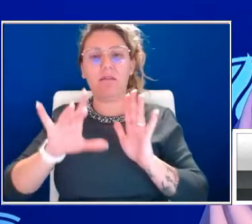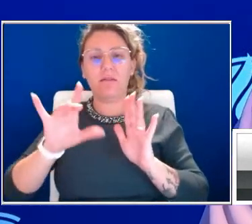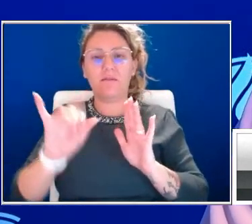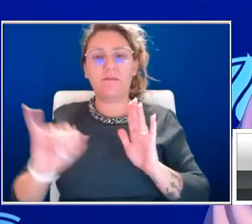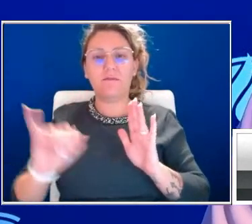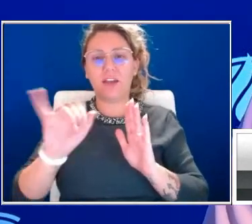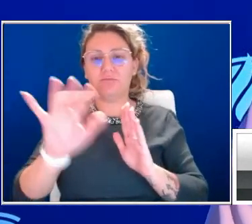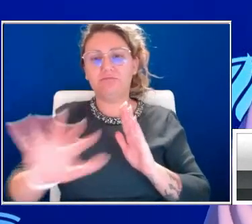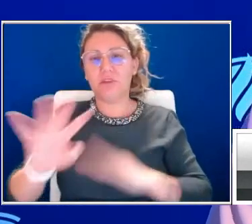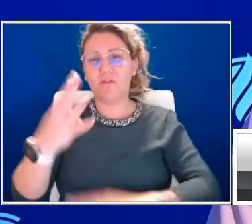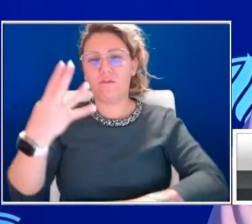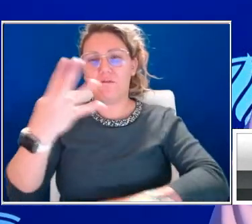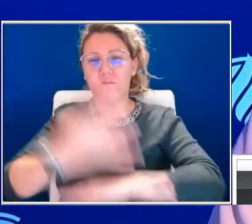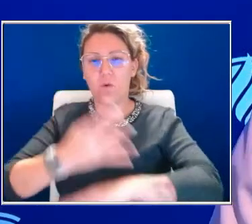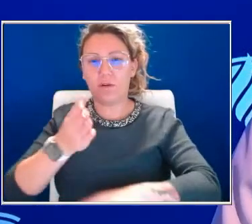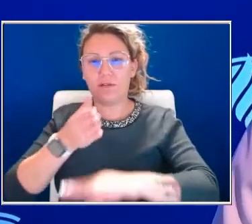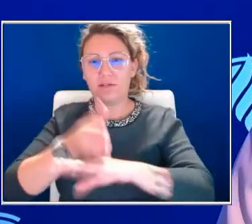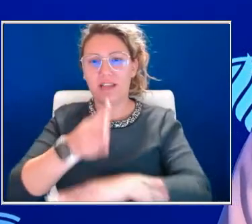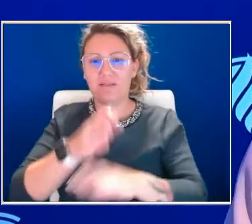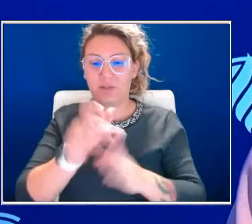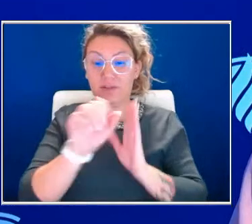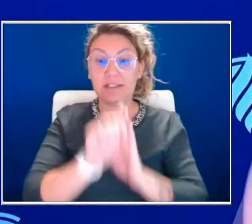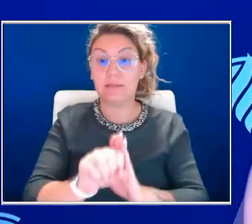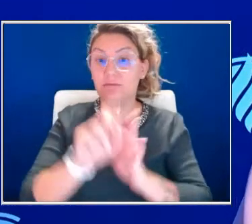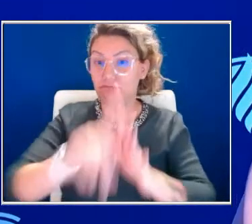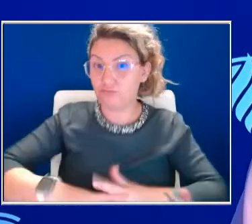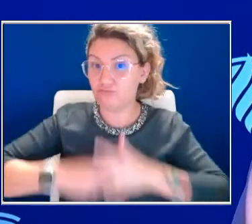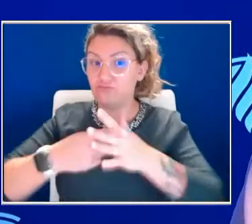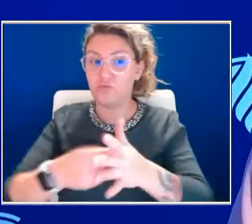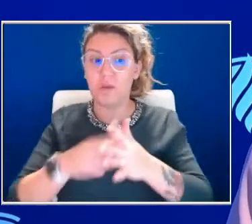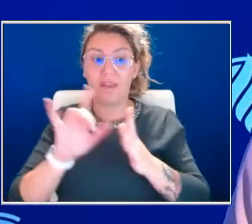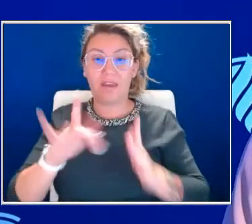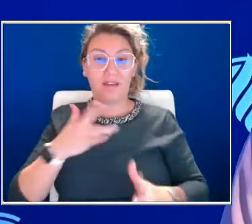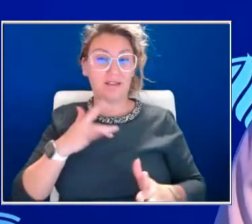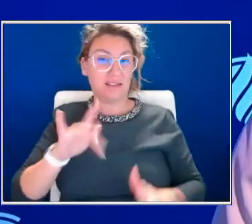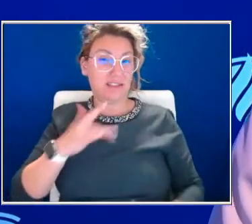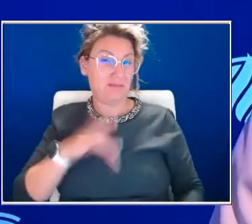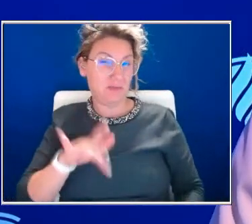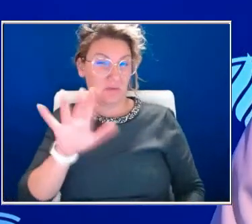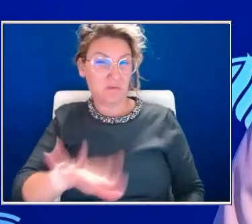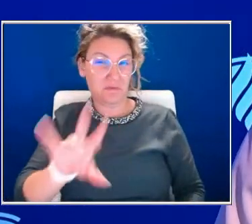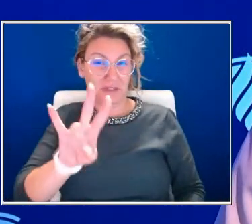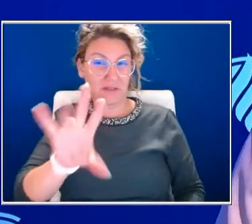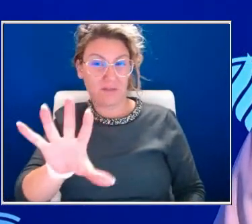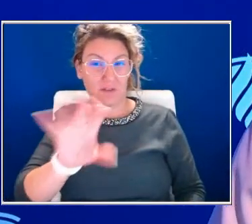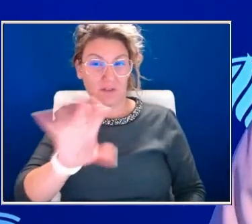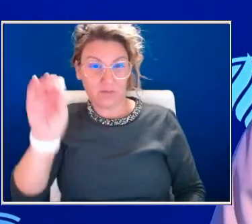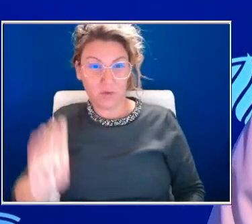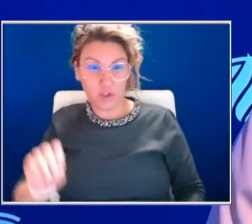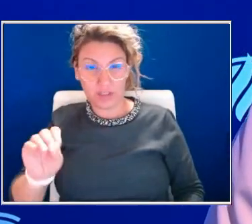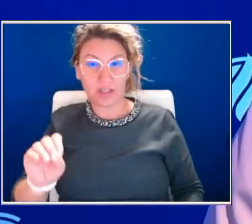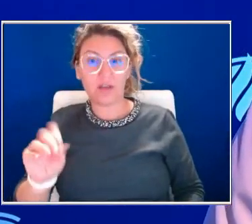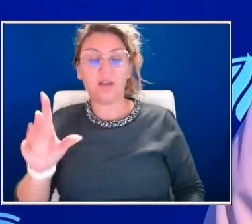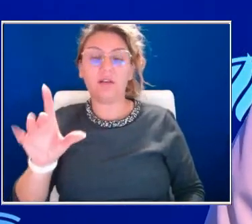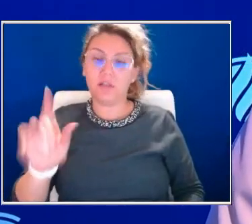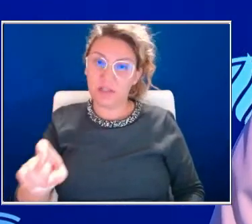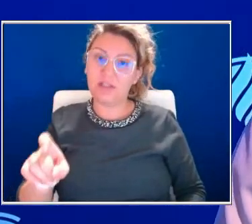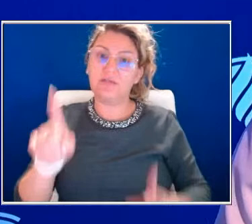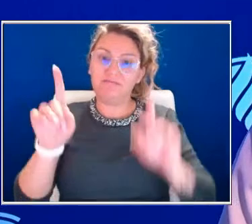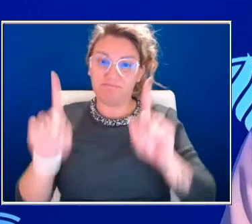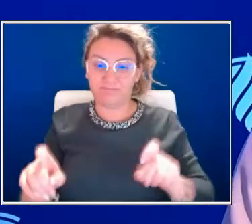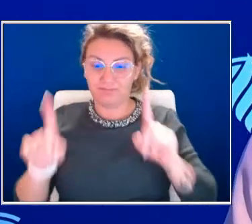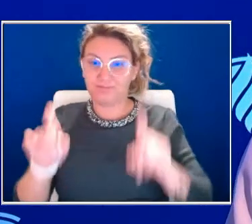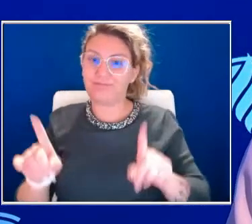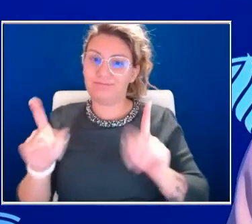4 days after symptom onset, and that sensitivity was only about 75%. So you do need to probably test serially,